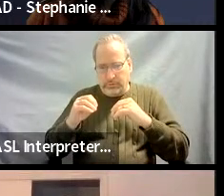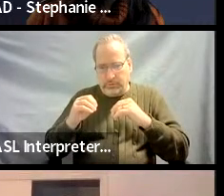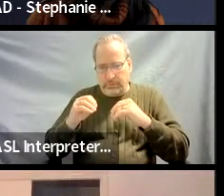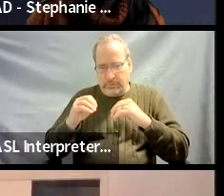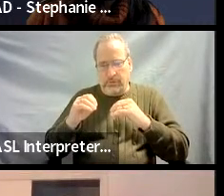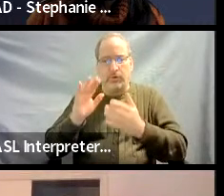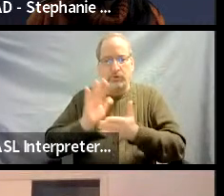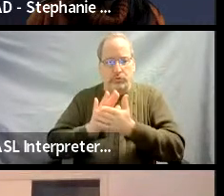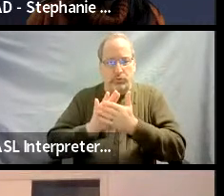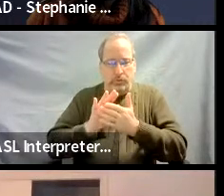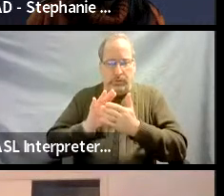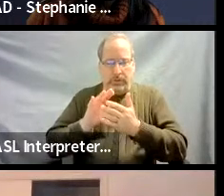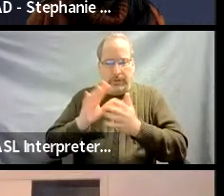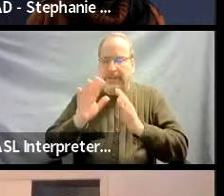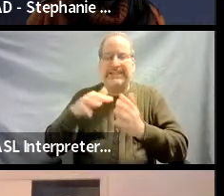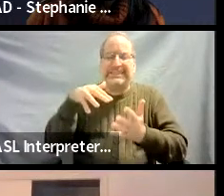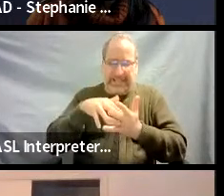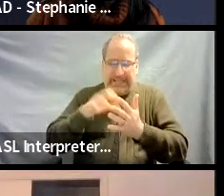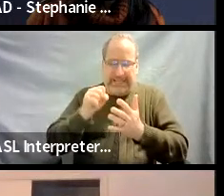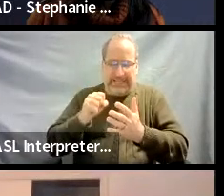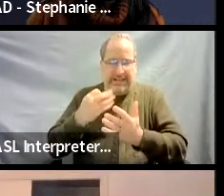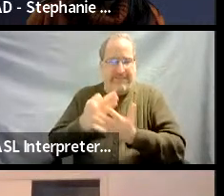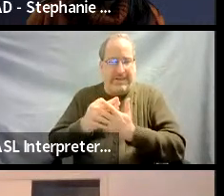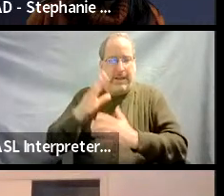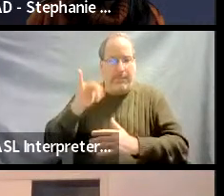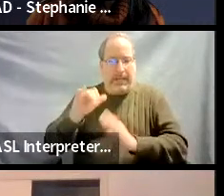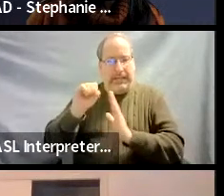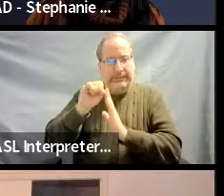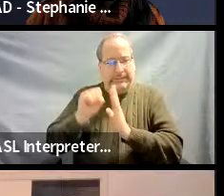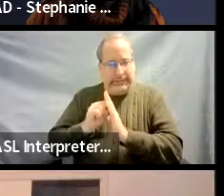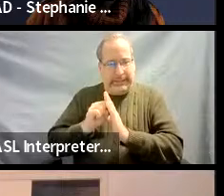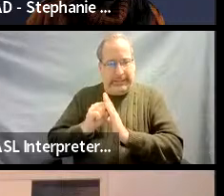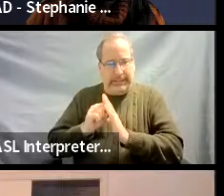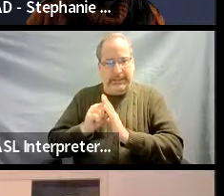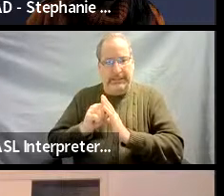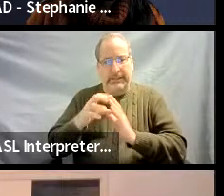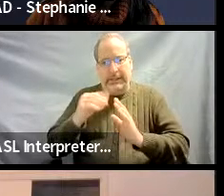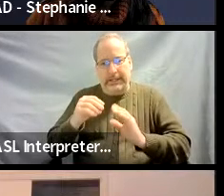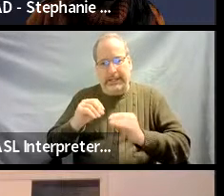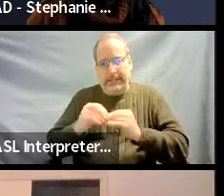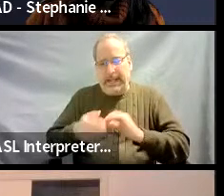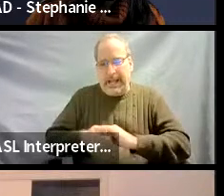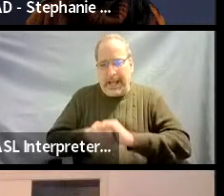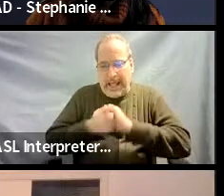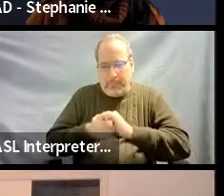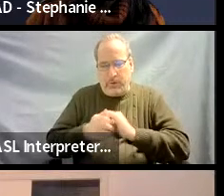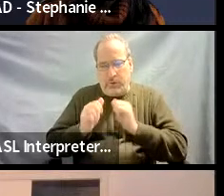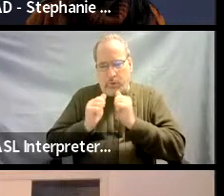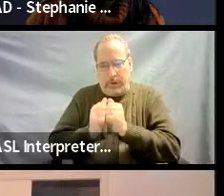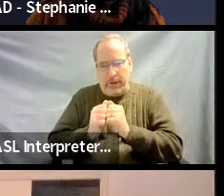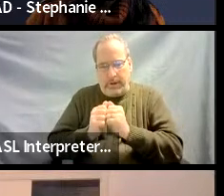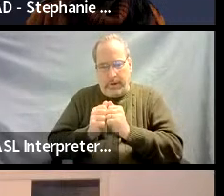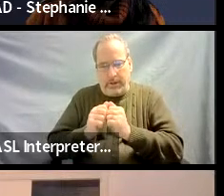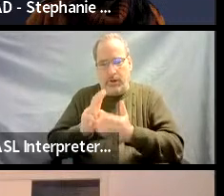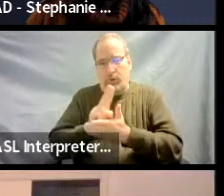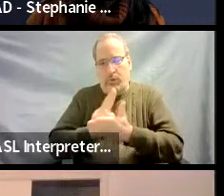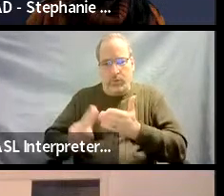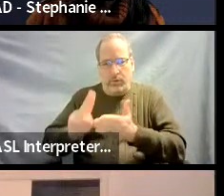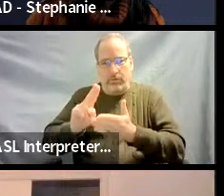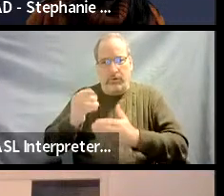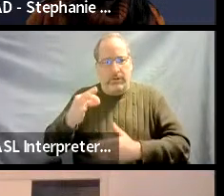is funded by the state and is being carried out in collaboration with the University